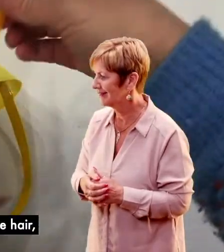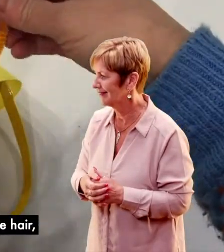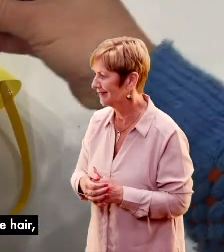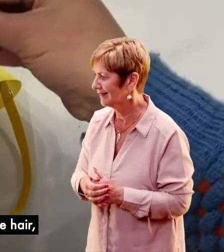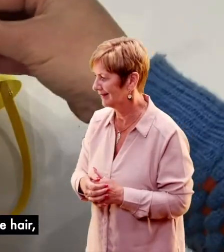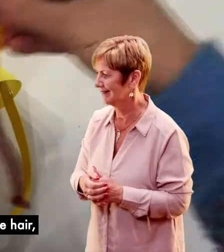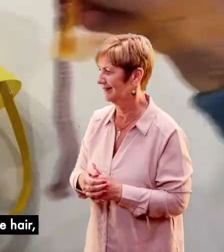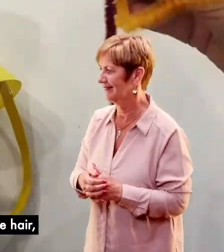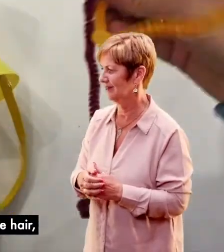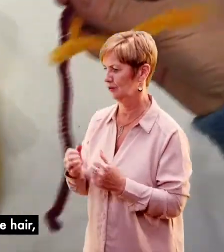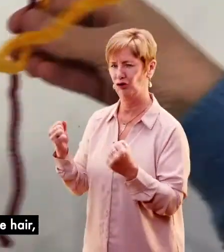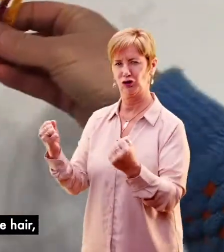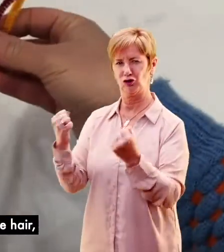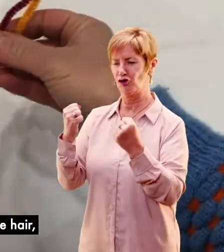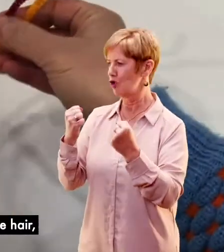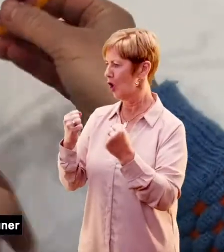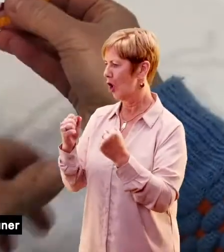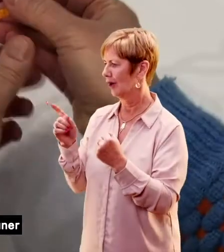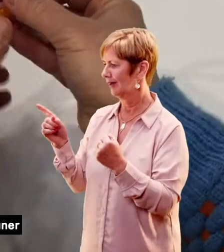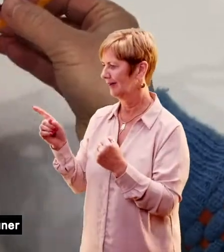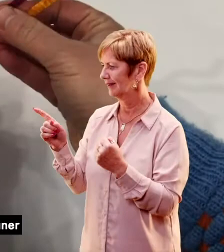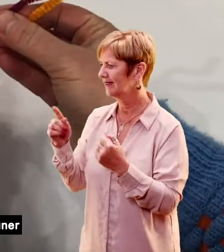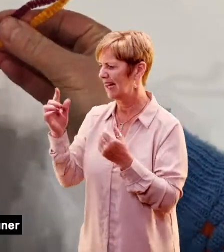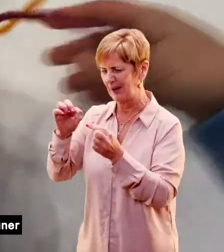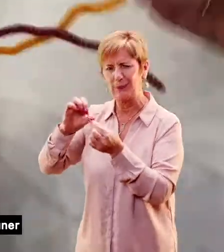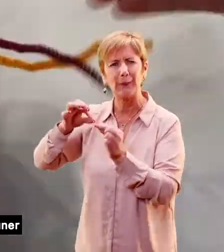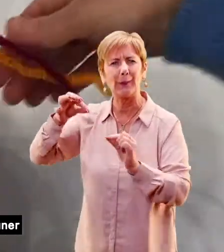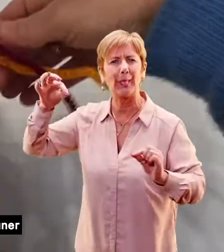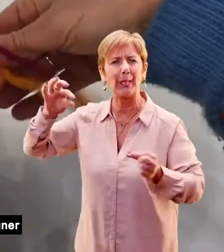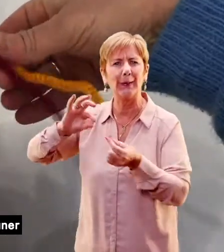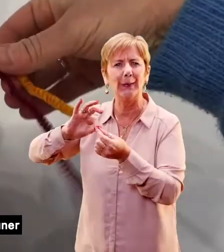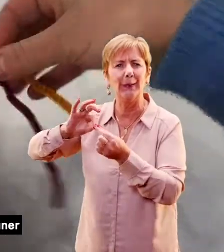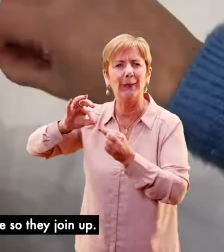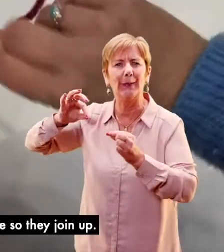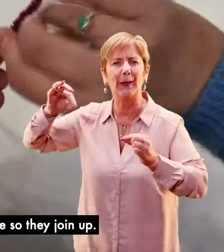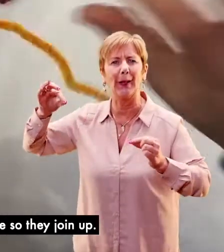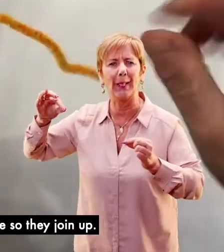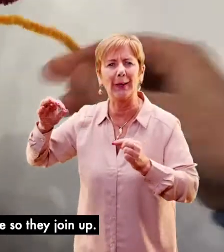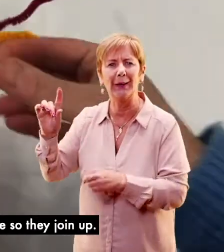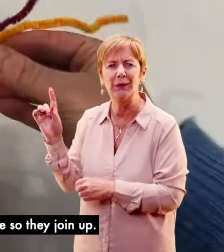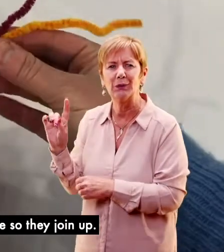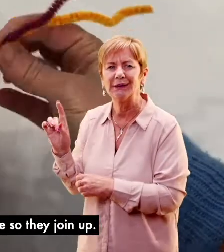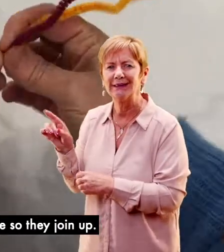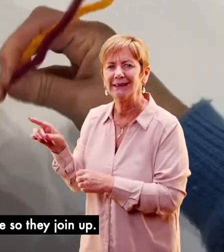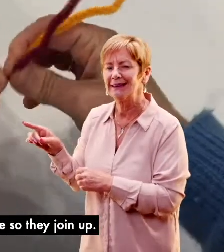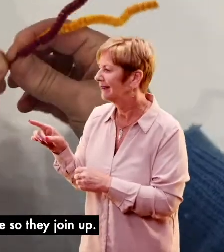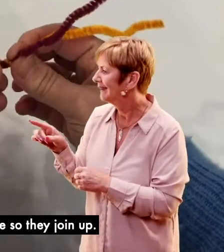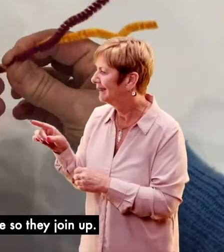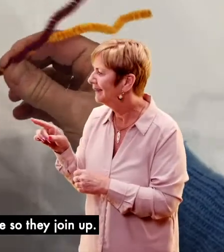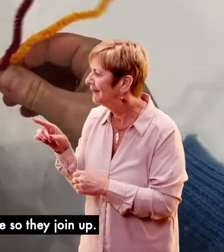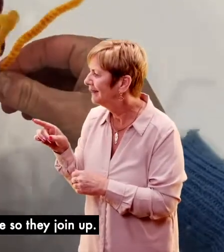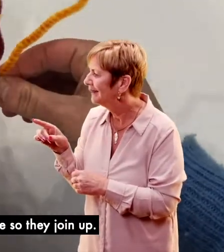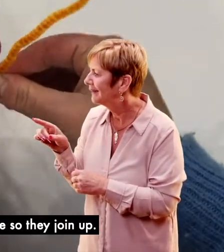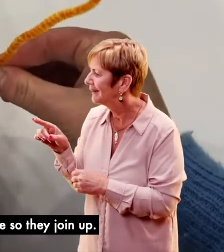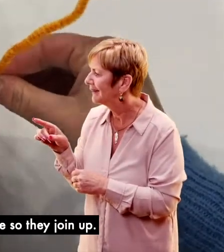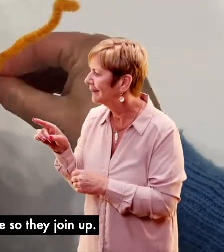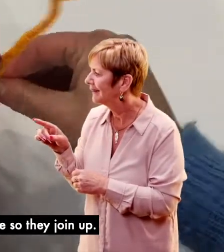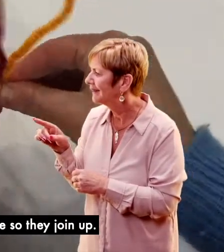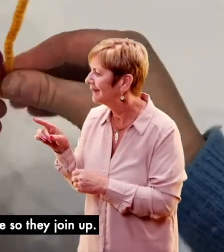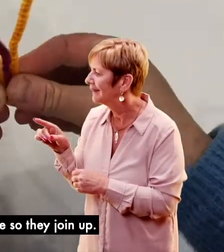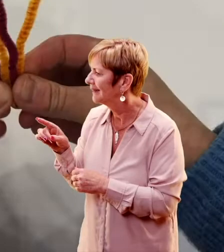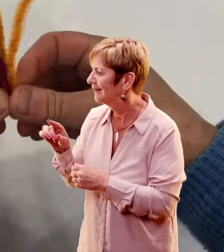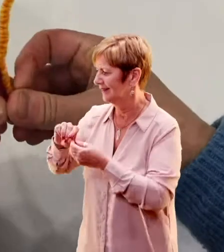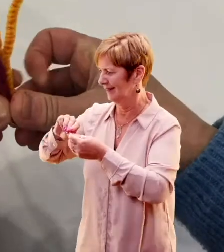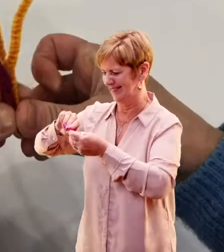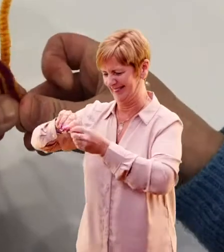Finally, my monster is going to have hair. So with my 2 bits of pipe cleaner, I'm going to wrap them together in the middle so they join